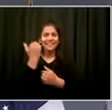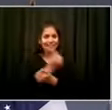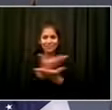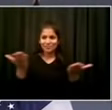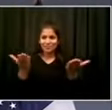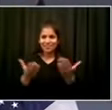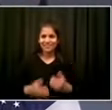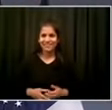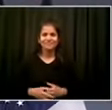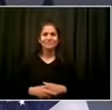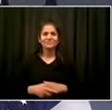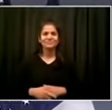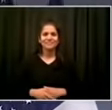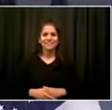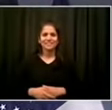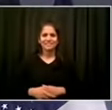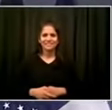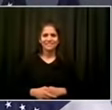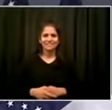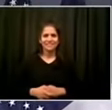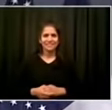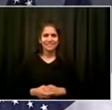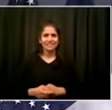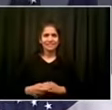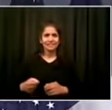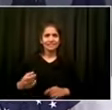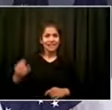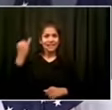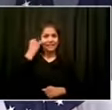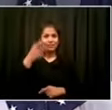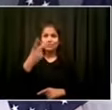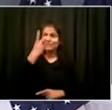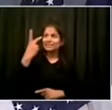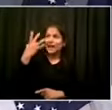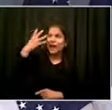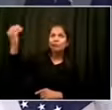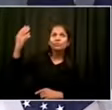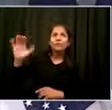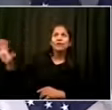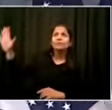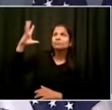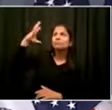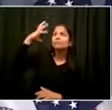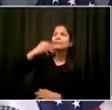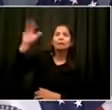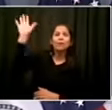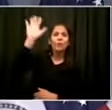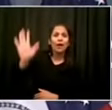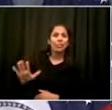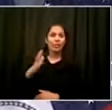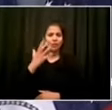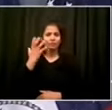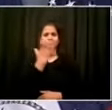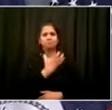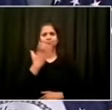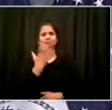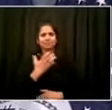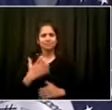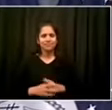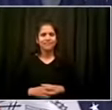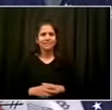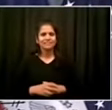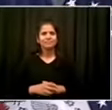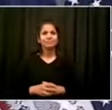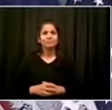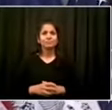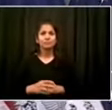If you look outside, it is a beautiful day today in New York City. But for a lot of reasons, yesterday was an even